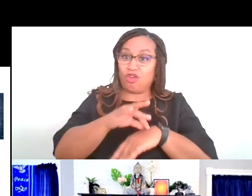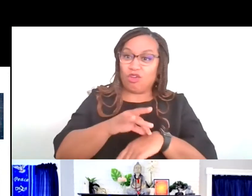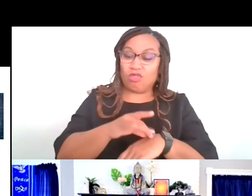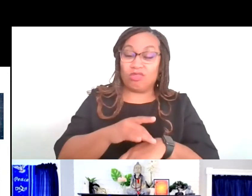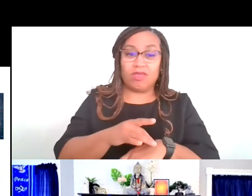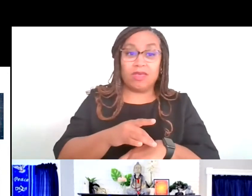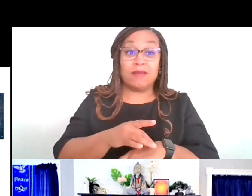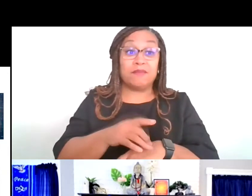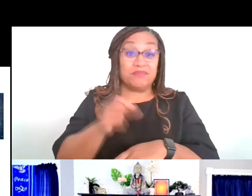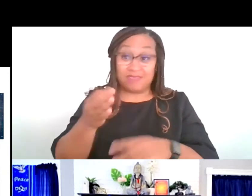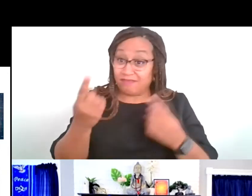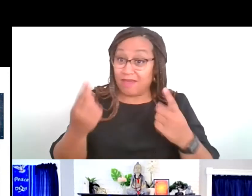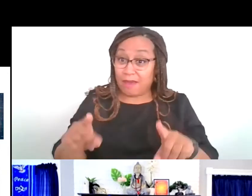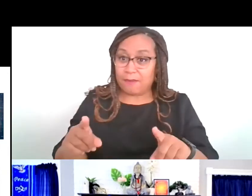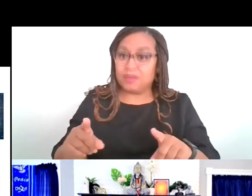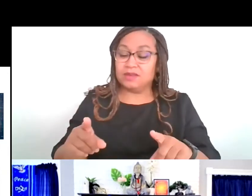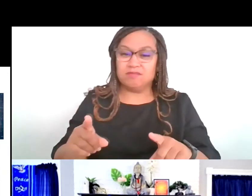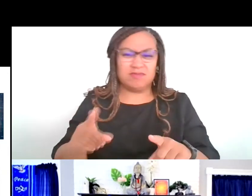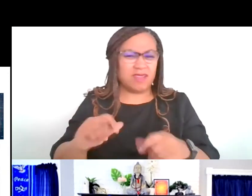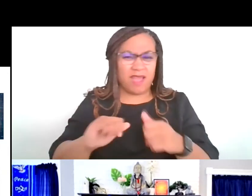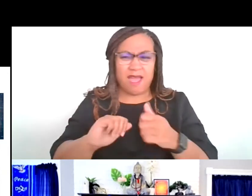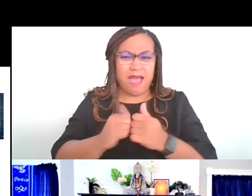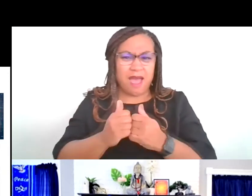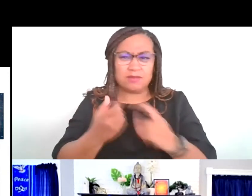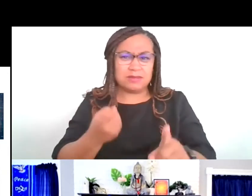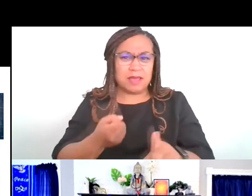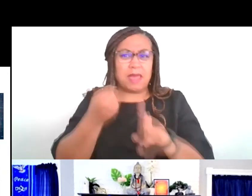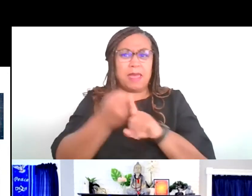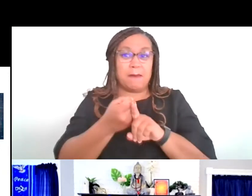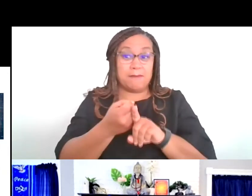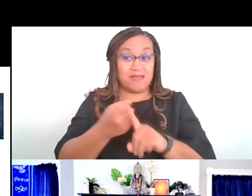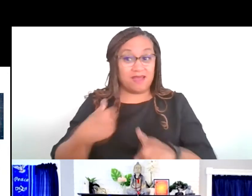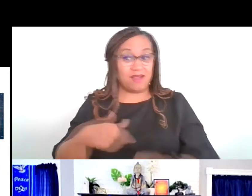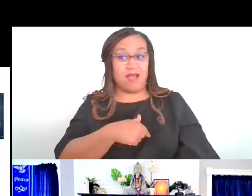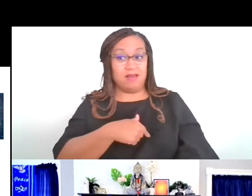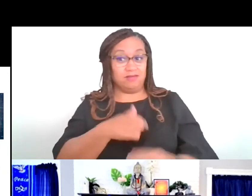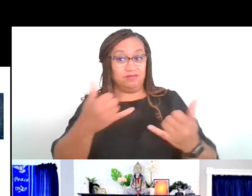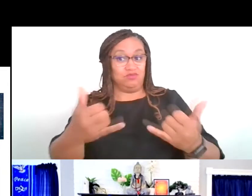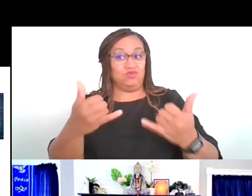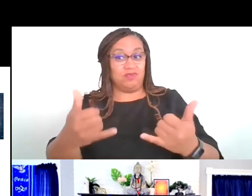today? Of this on us today?